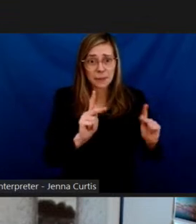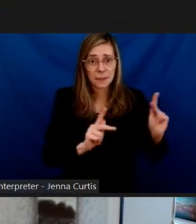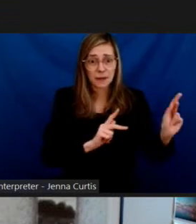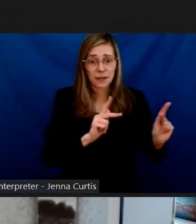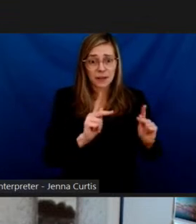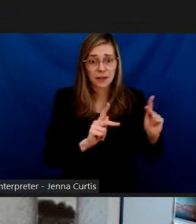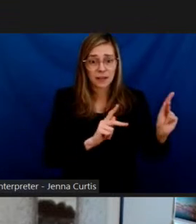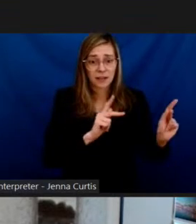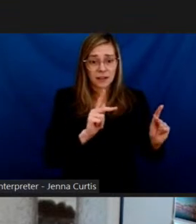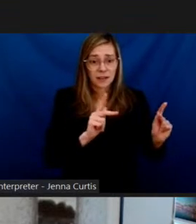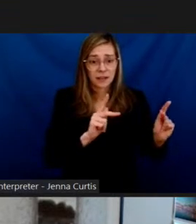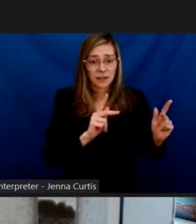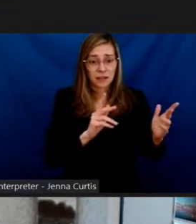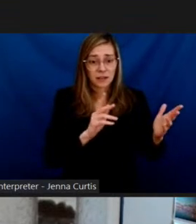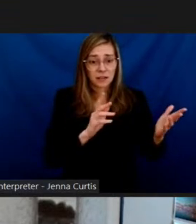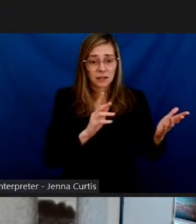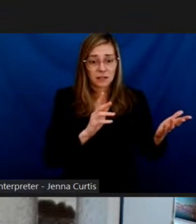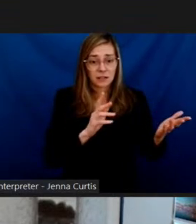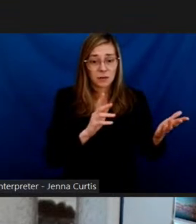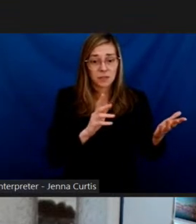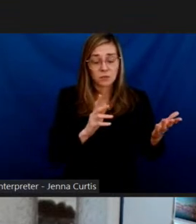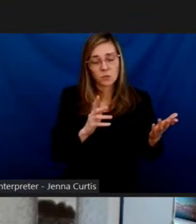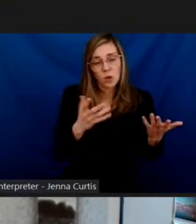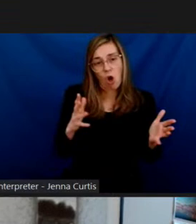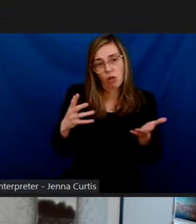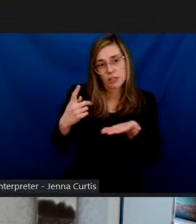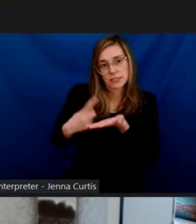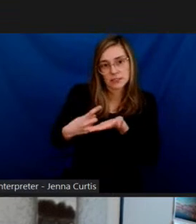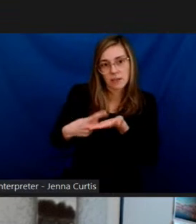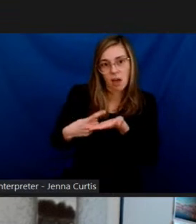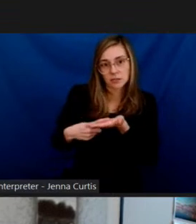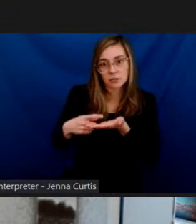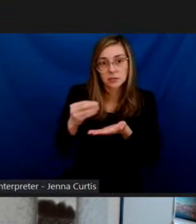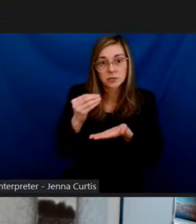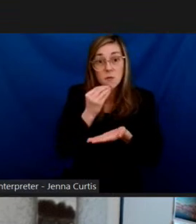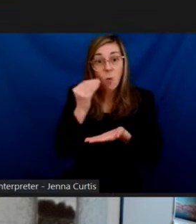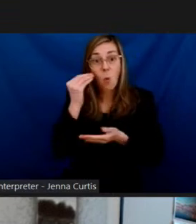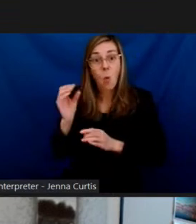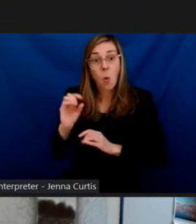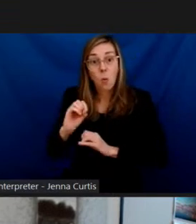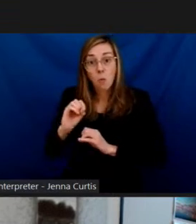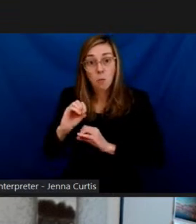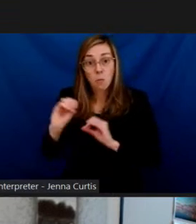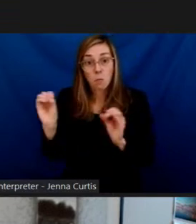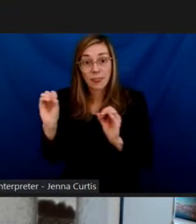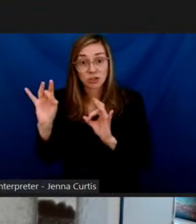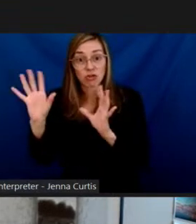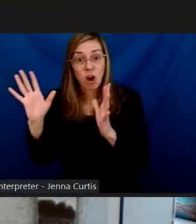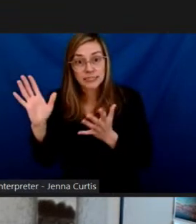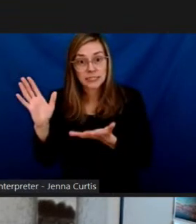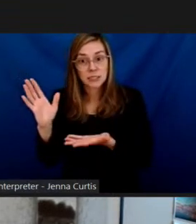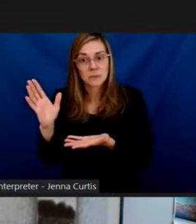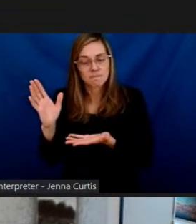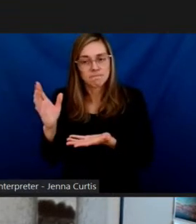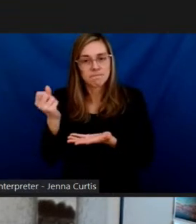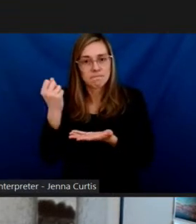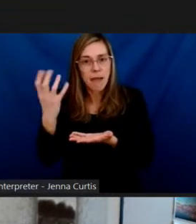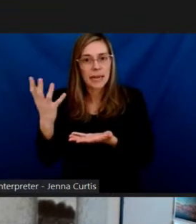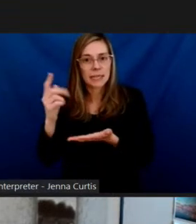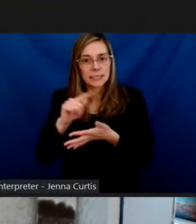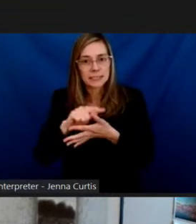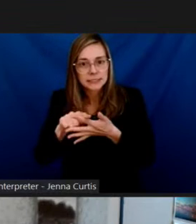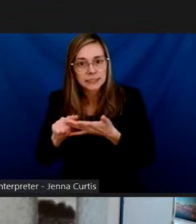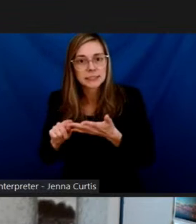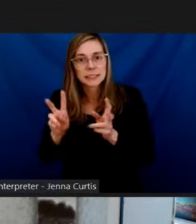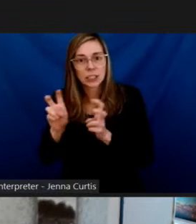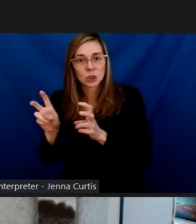already discussed in this conversation, the homeless crisis, there's a lot of different elements that come into play, such as drug use